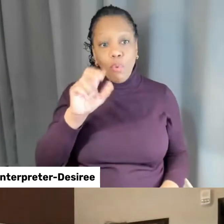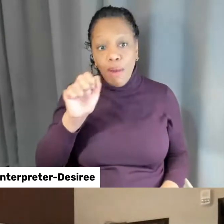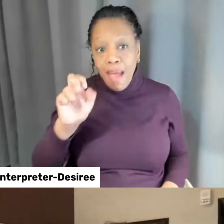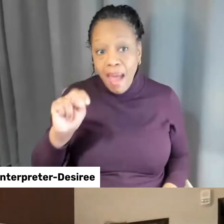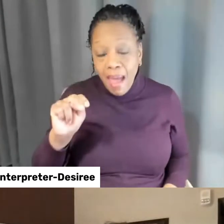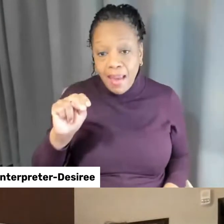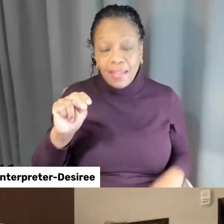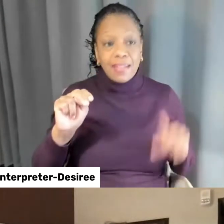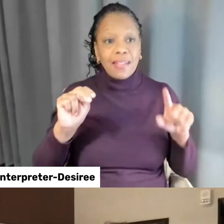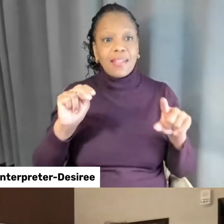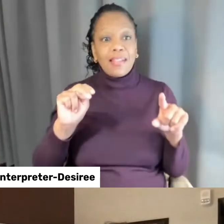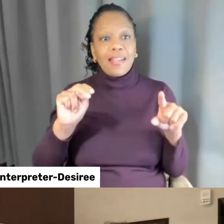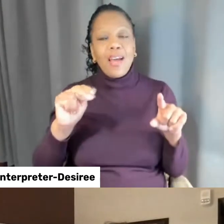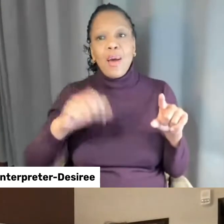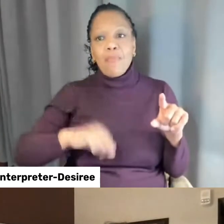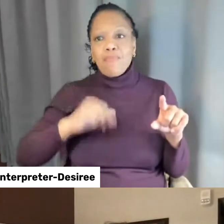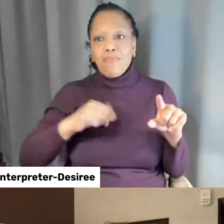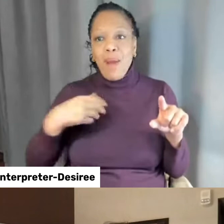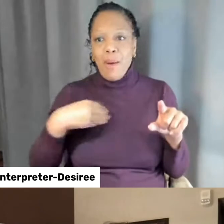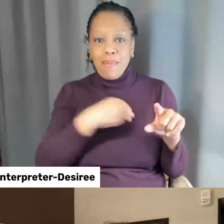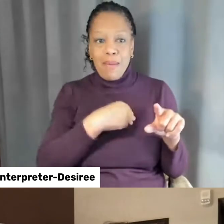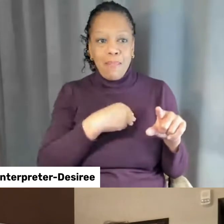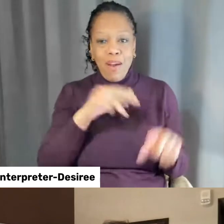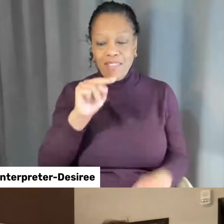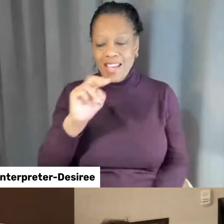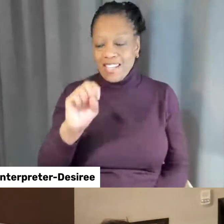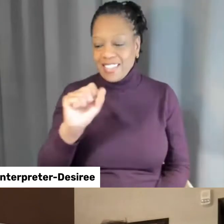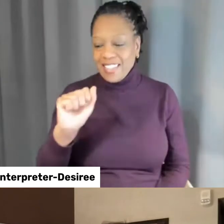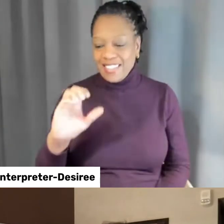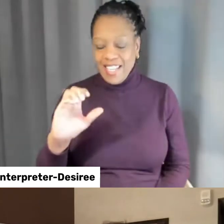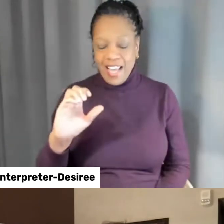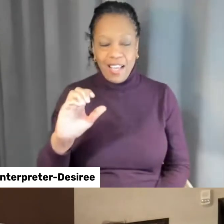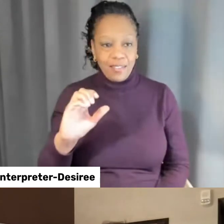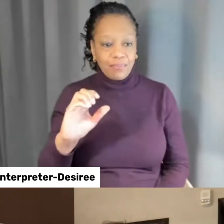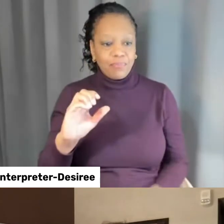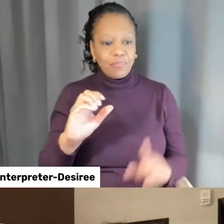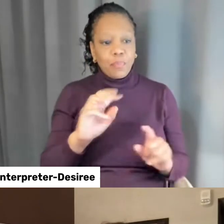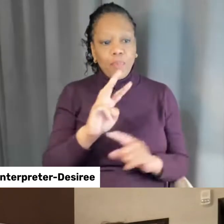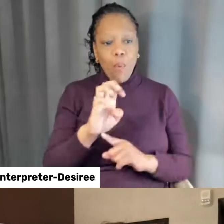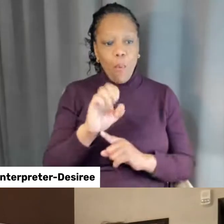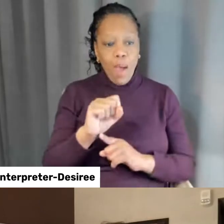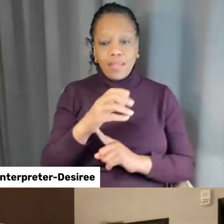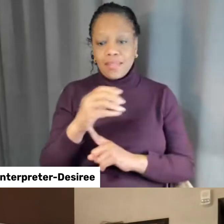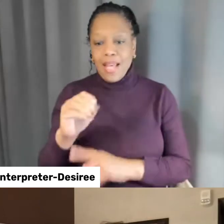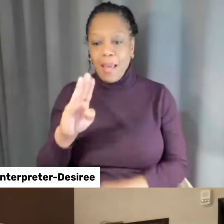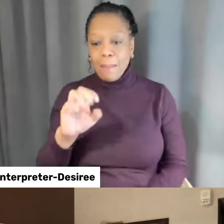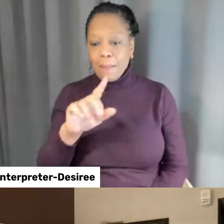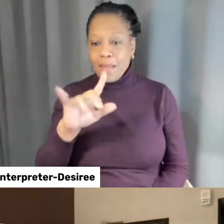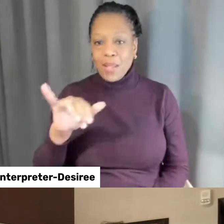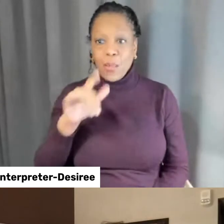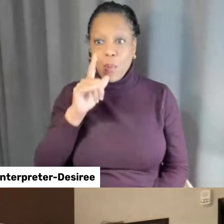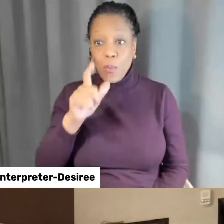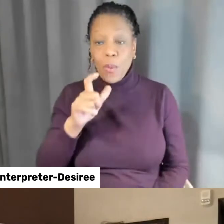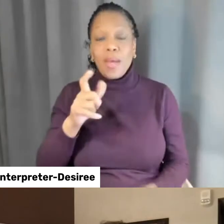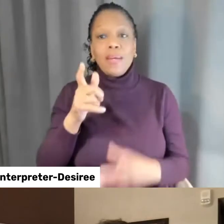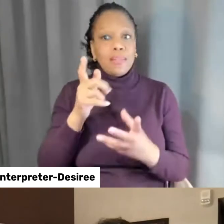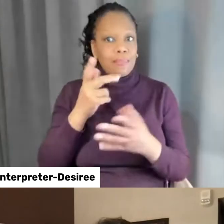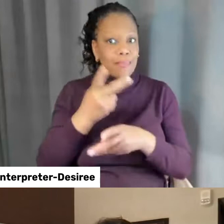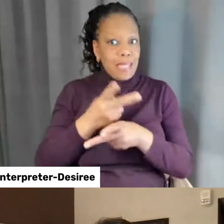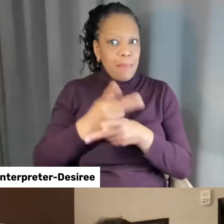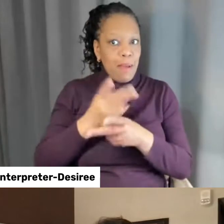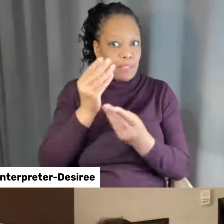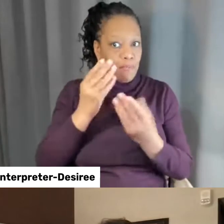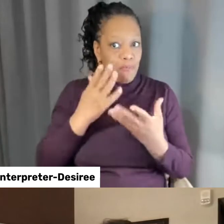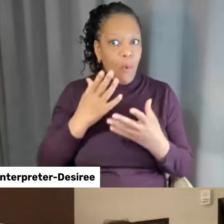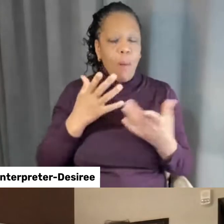Alliance. We are proud members of NSAC, and it's Wes and Billy who keep their finger on the pulse of what's happening in DC that helps